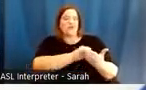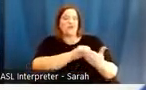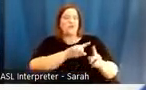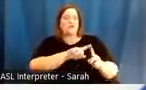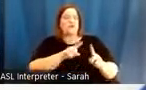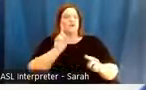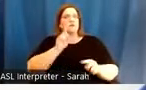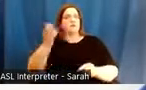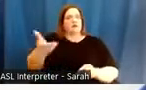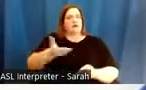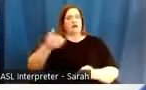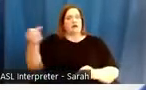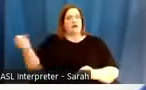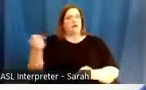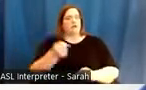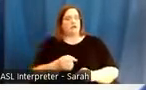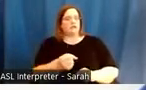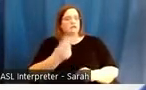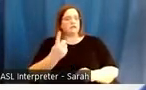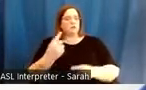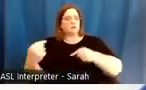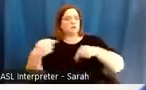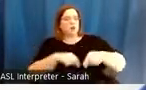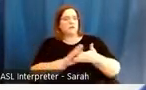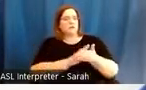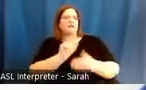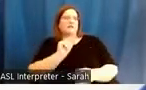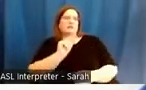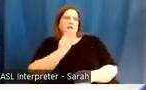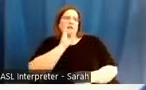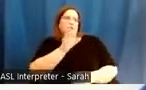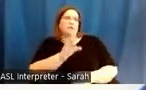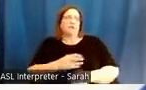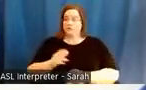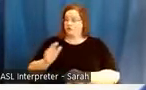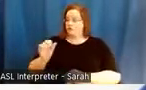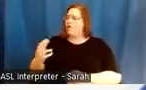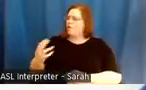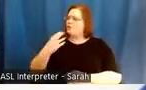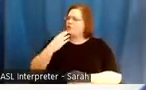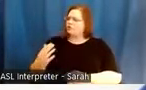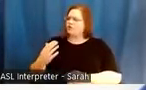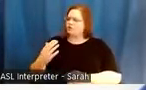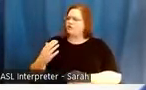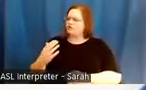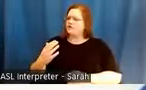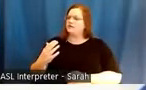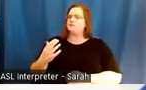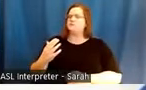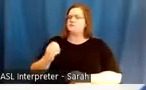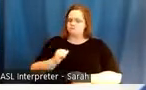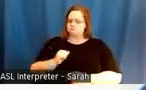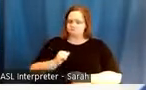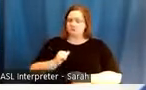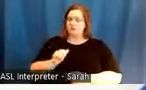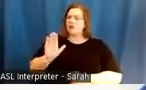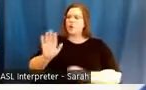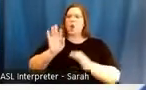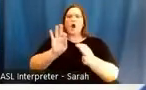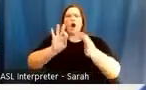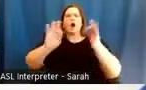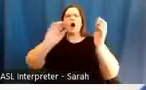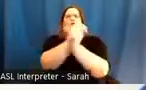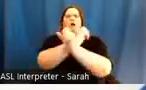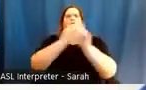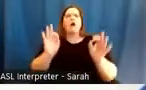hiring someone to help to come in to clean the bathroom. Oh, good. If you could live in your ideal